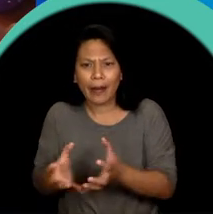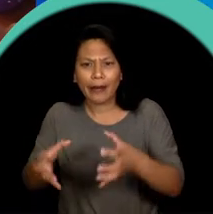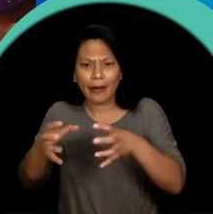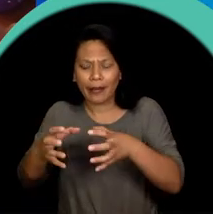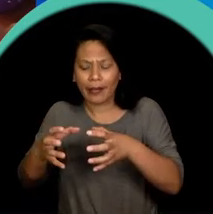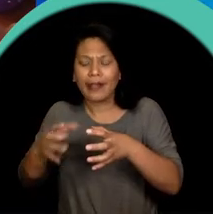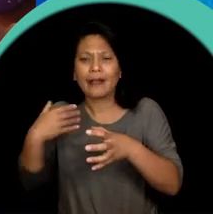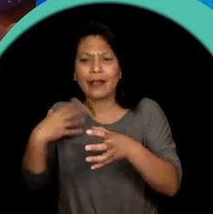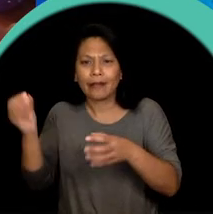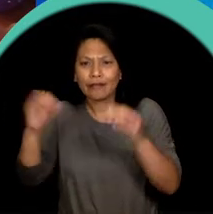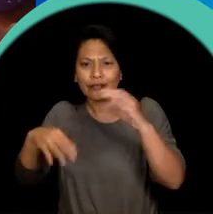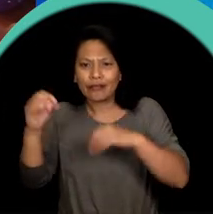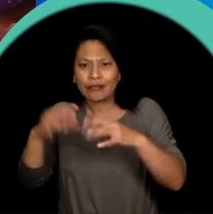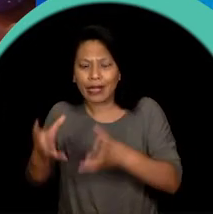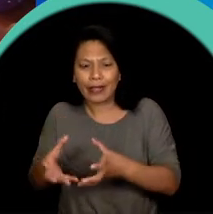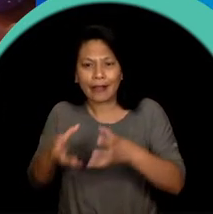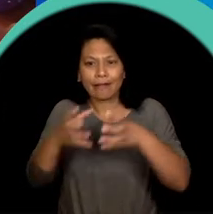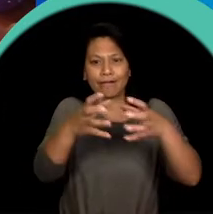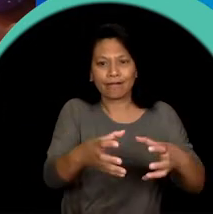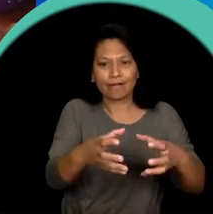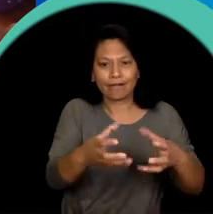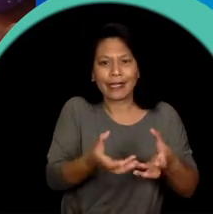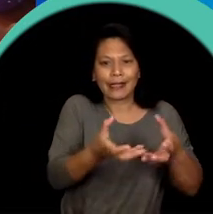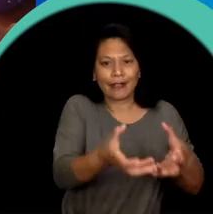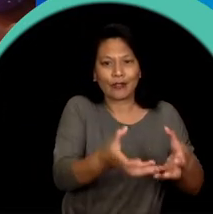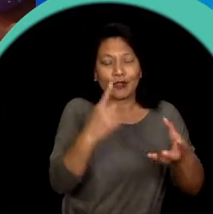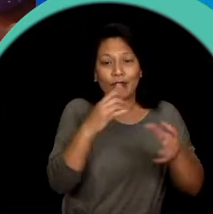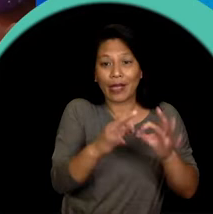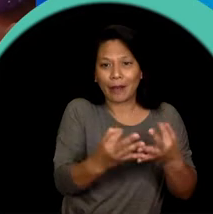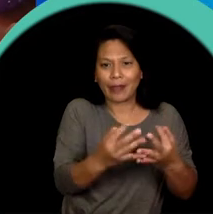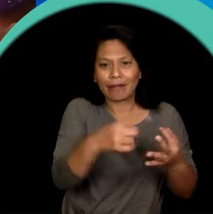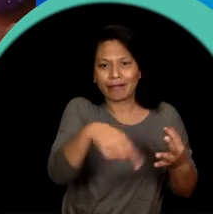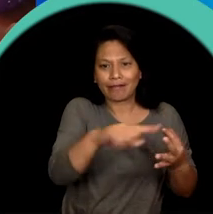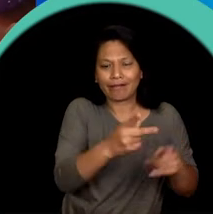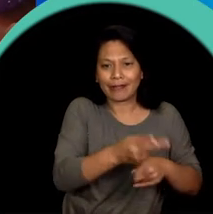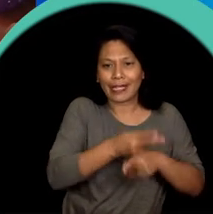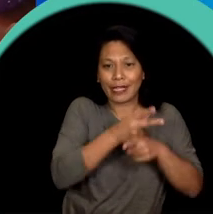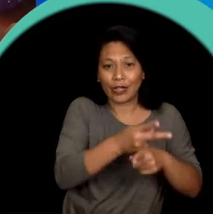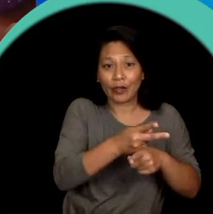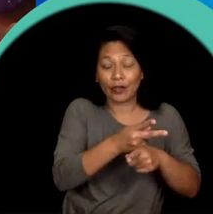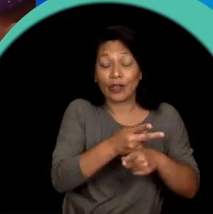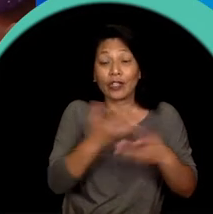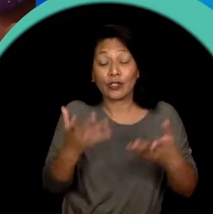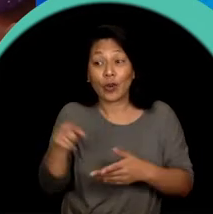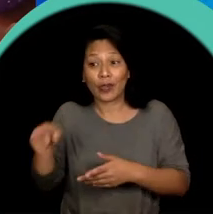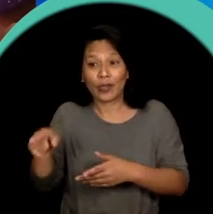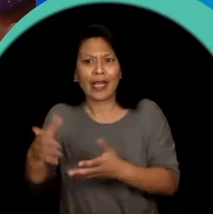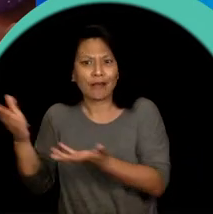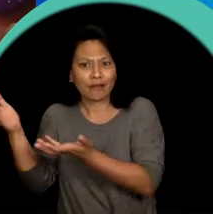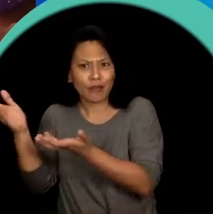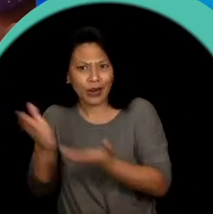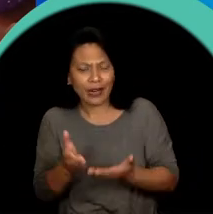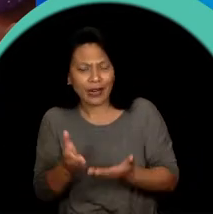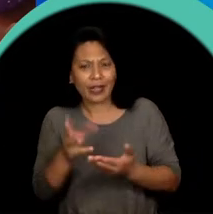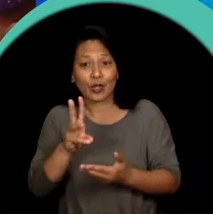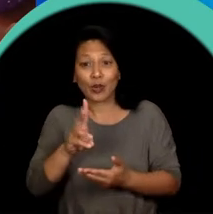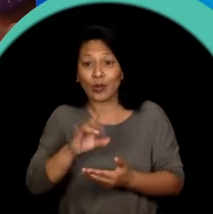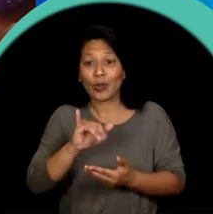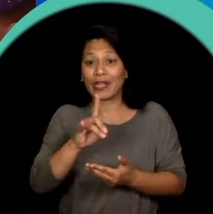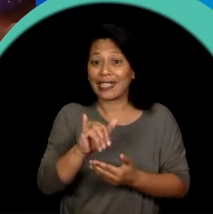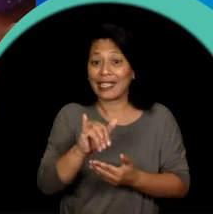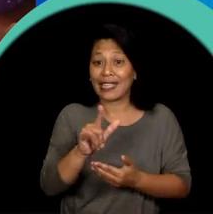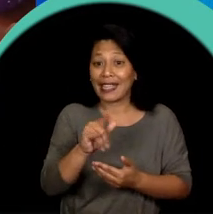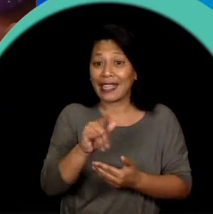that might be put together, and each one of those little memory items inside that bundle comes with a story. And so when an important event happens